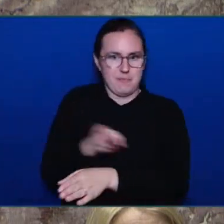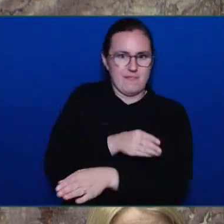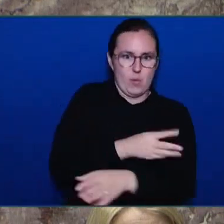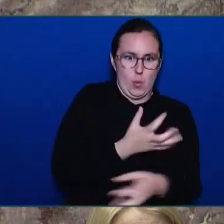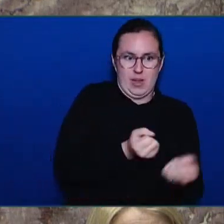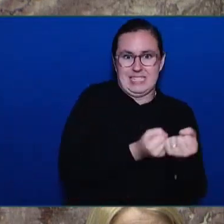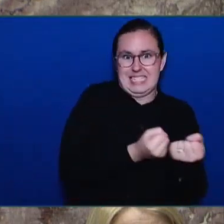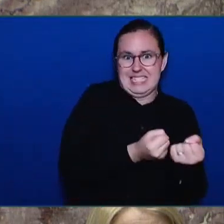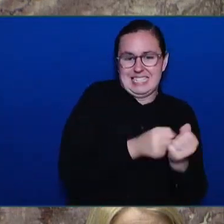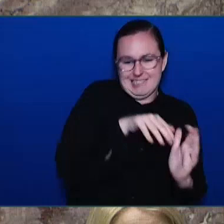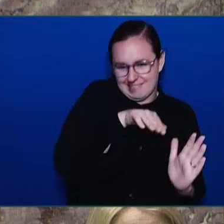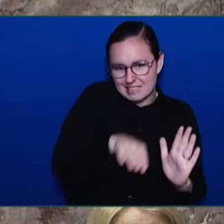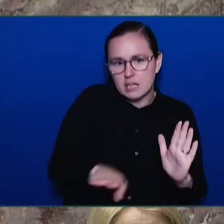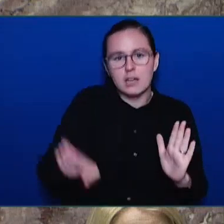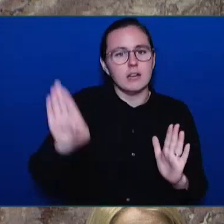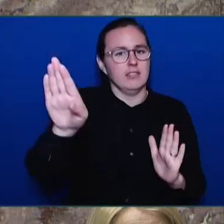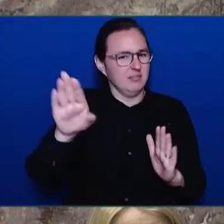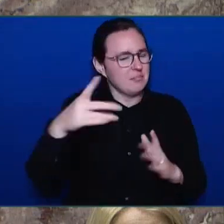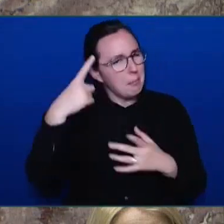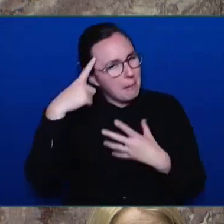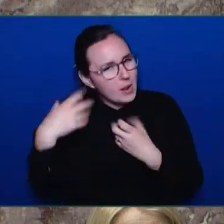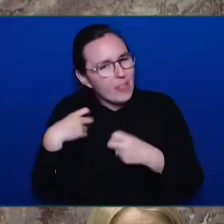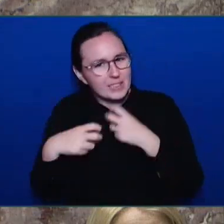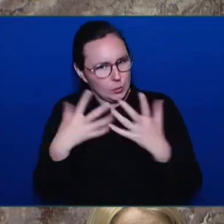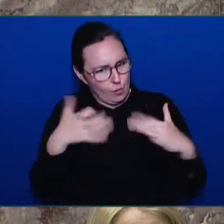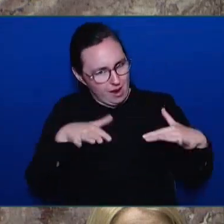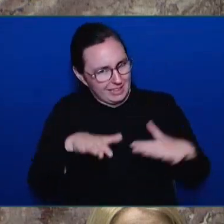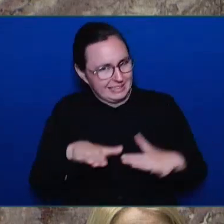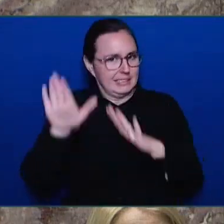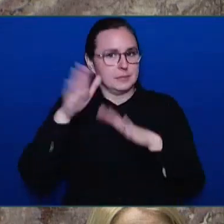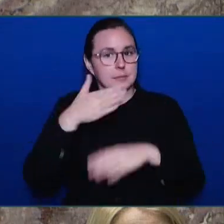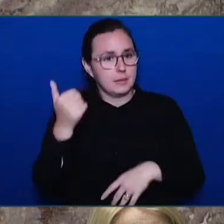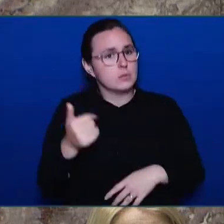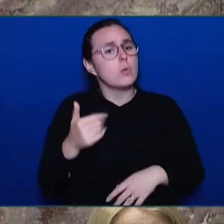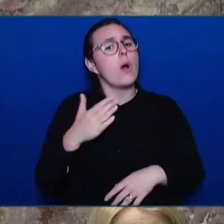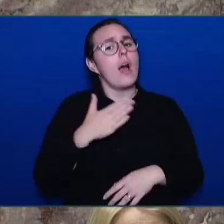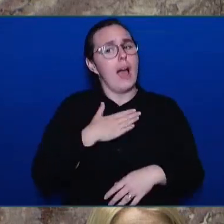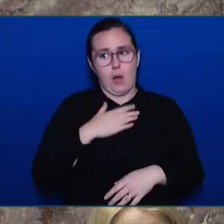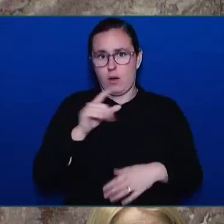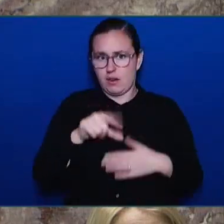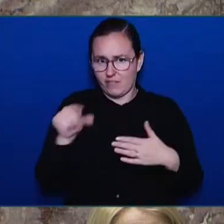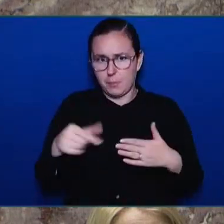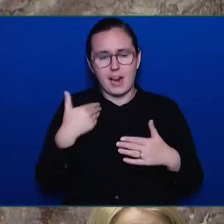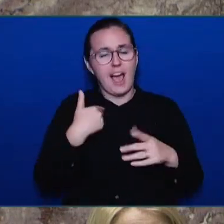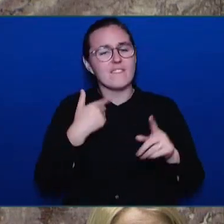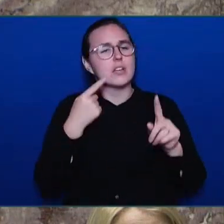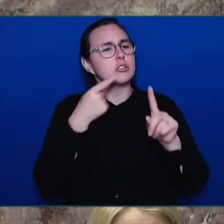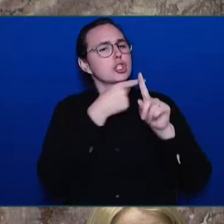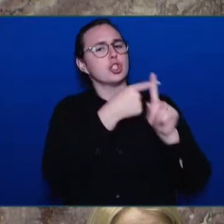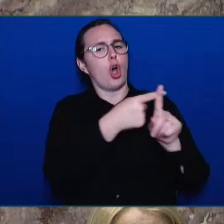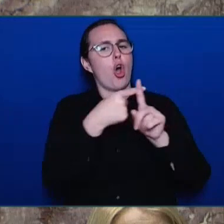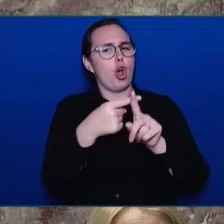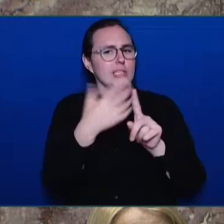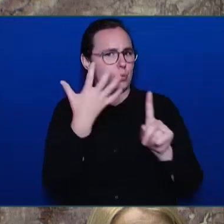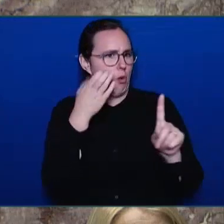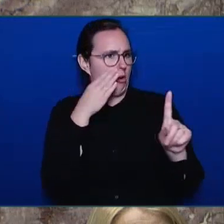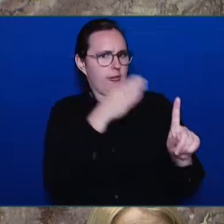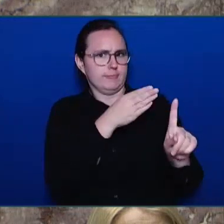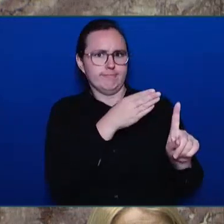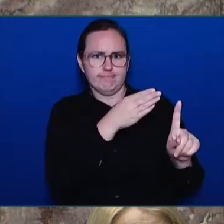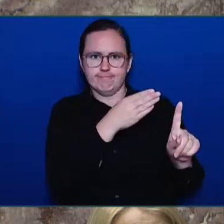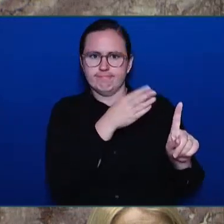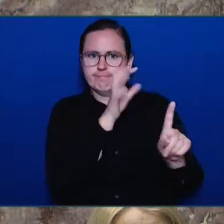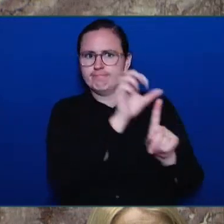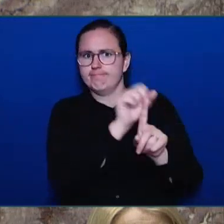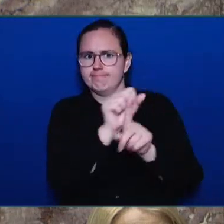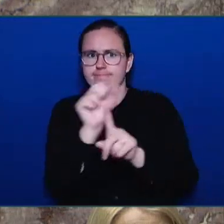is scaling up services for children and youth. Members. $55 million last week to announce an expansion